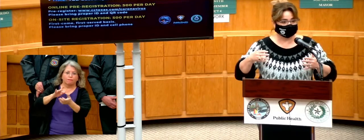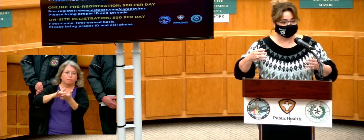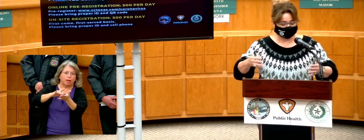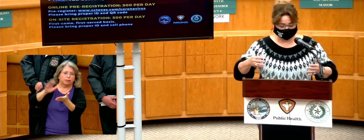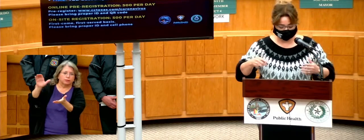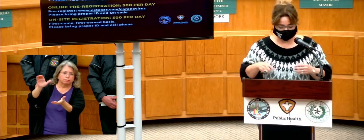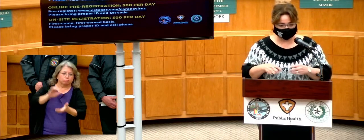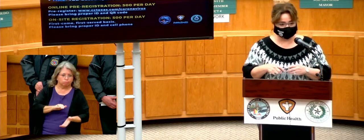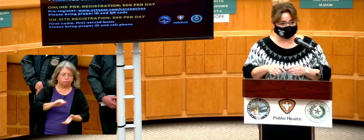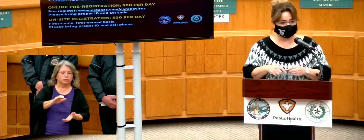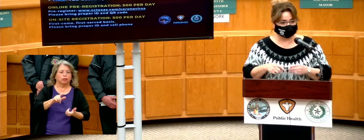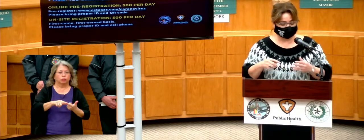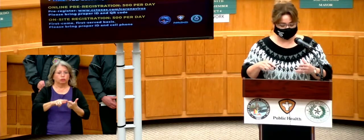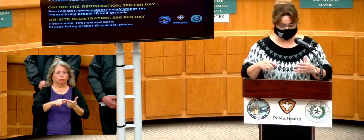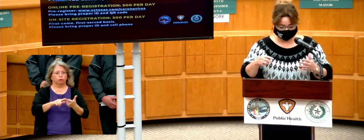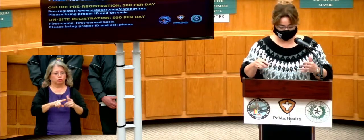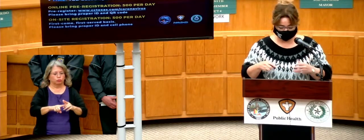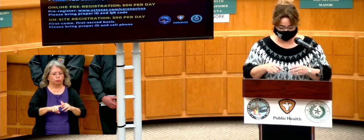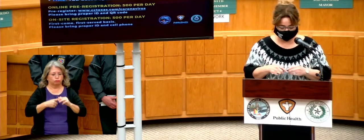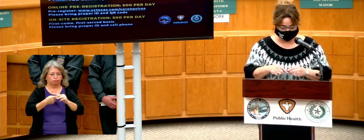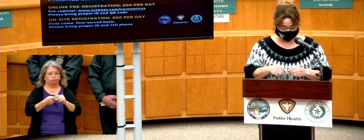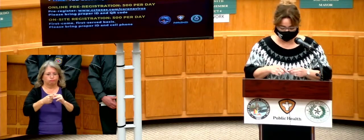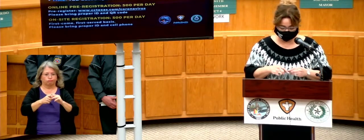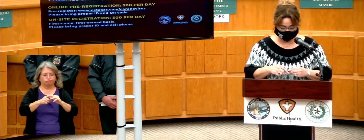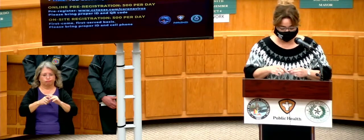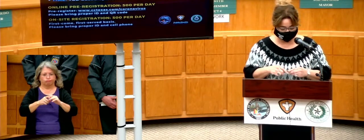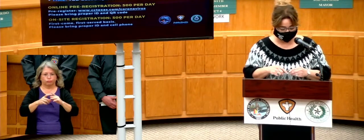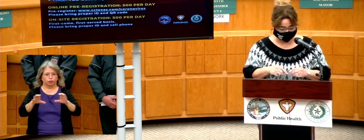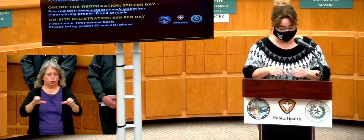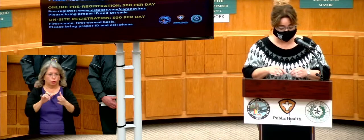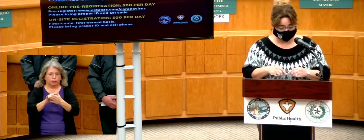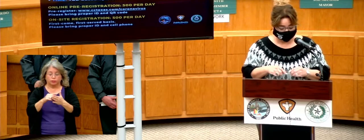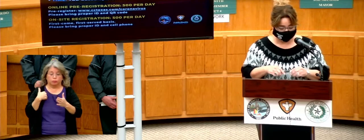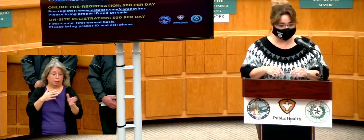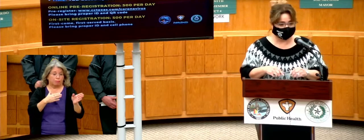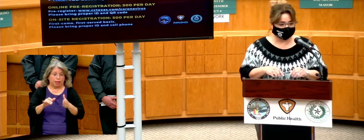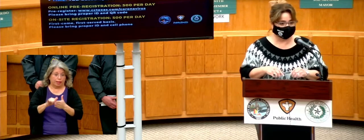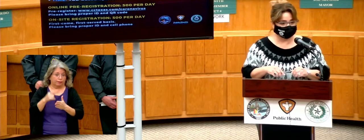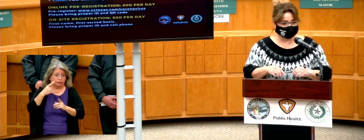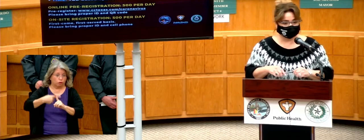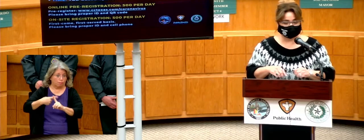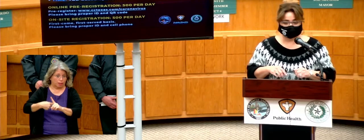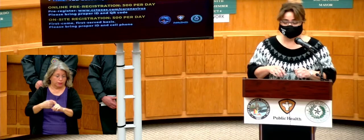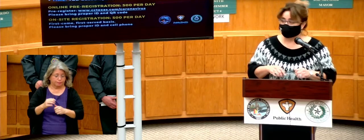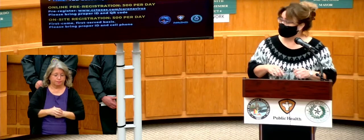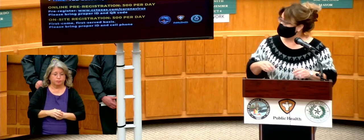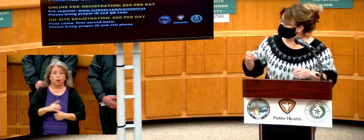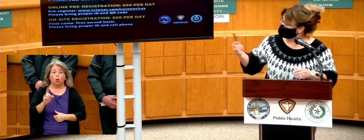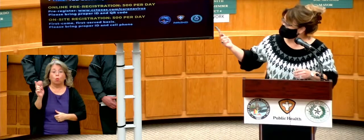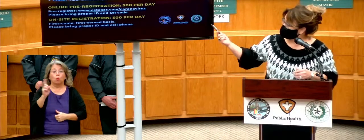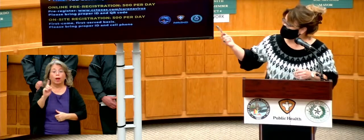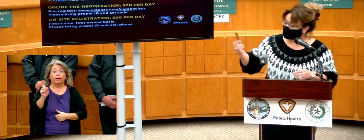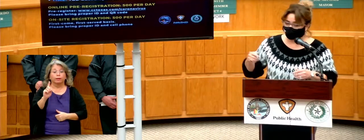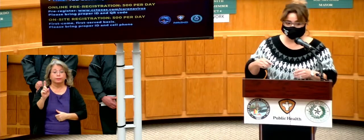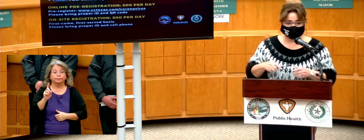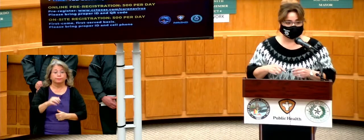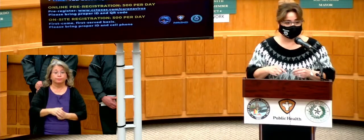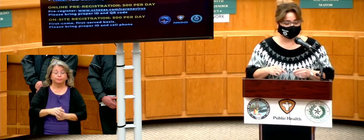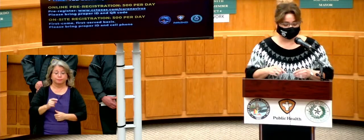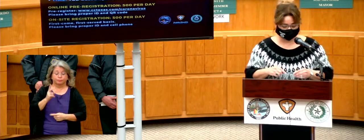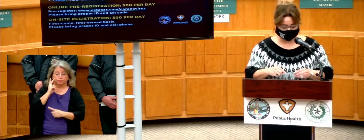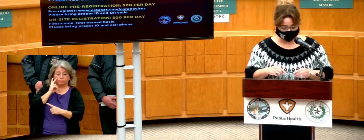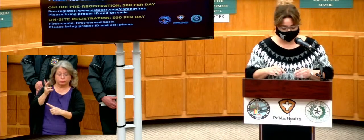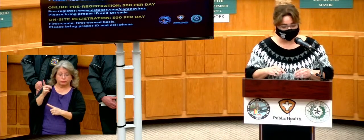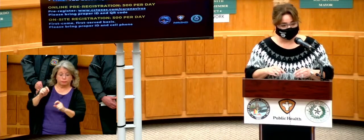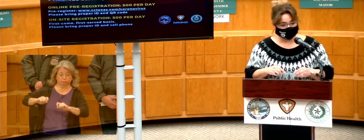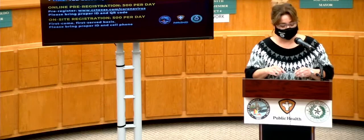on this event that we have been planning, for months now. So where is the event going to take place? And as you see on